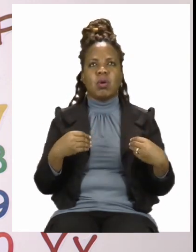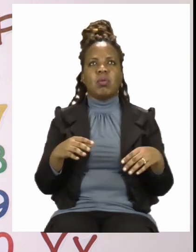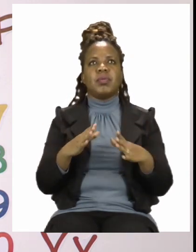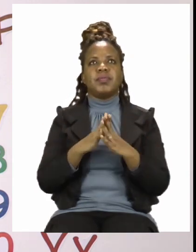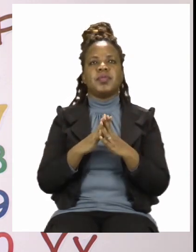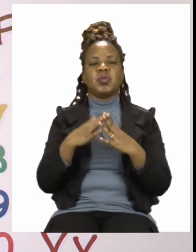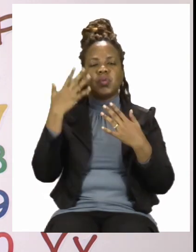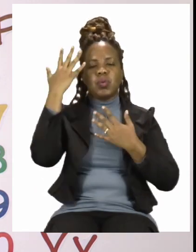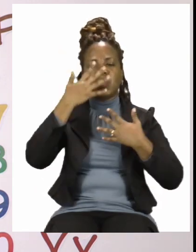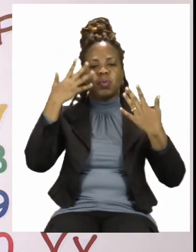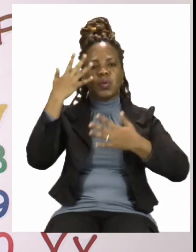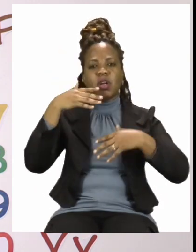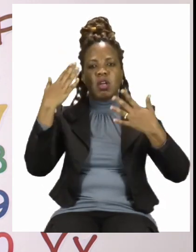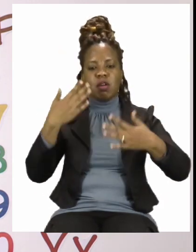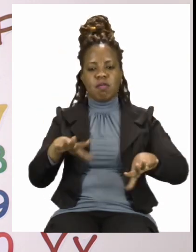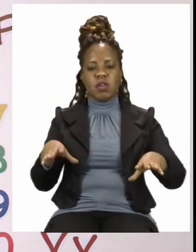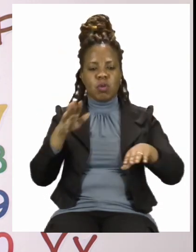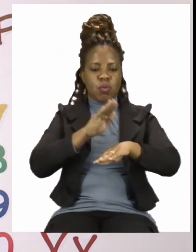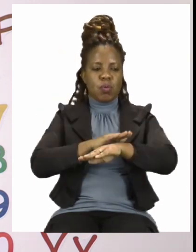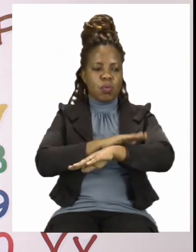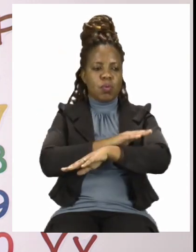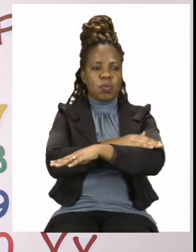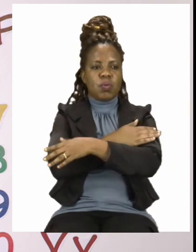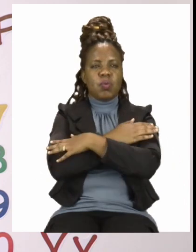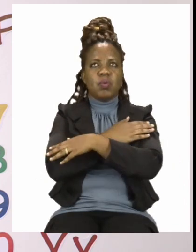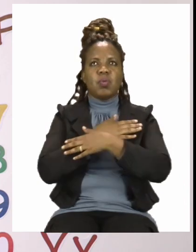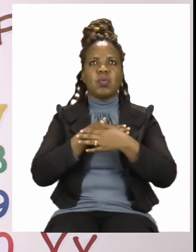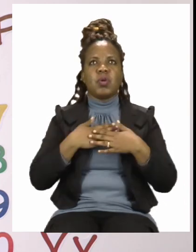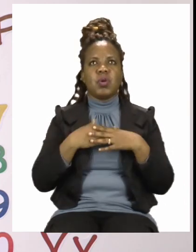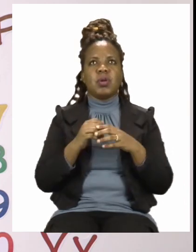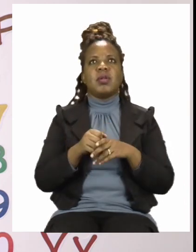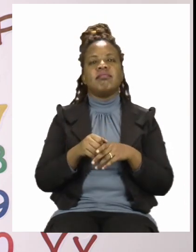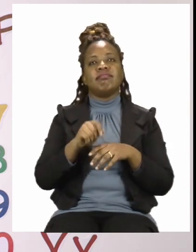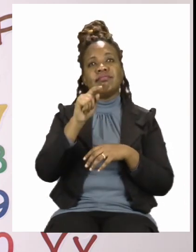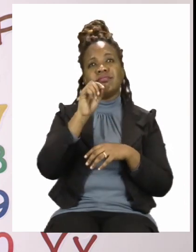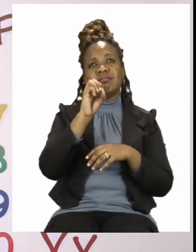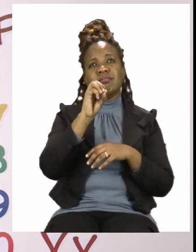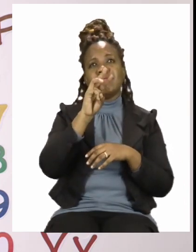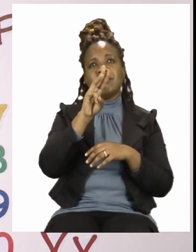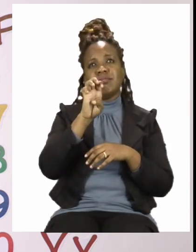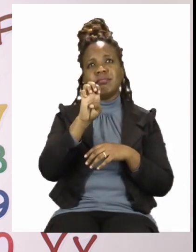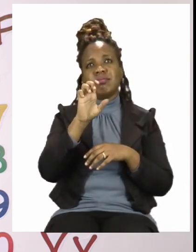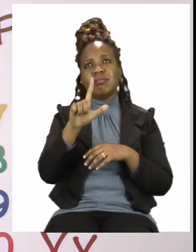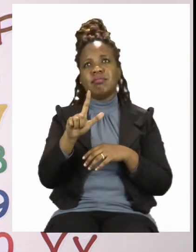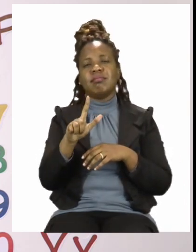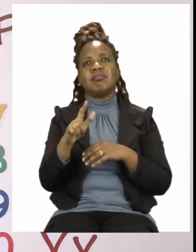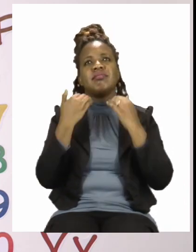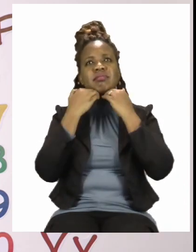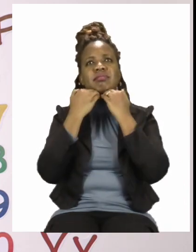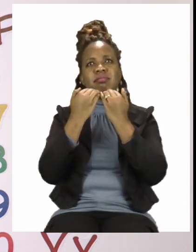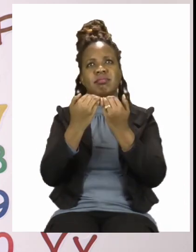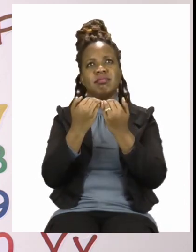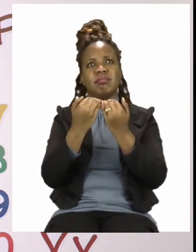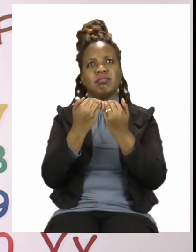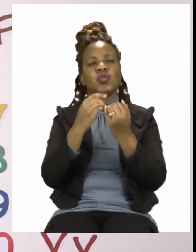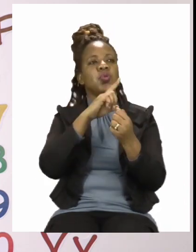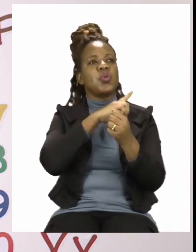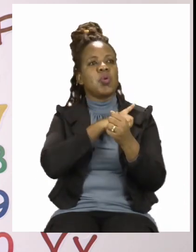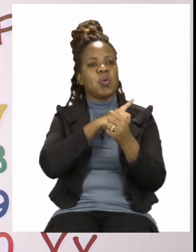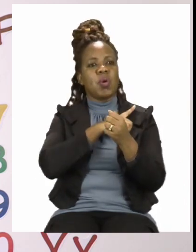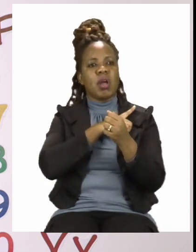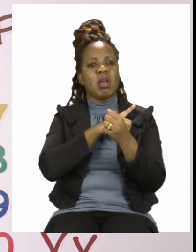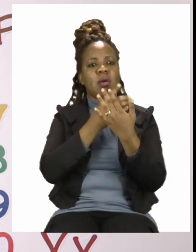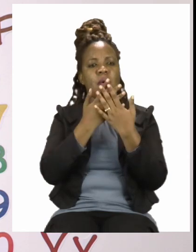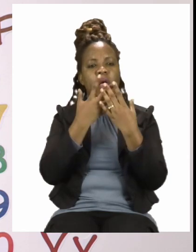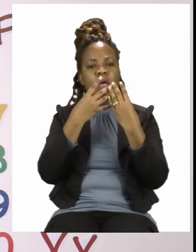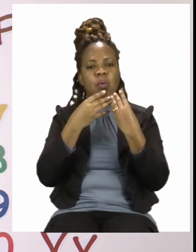done bathing or showering. A towel is very important, boys and girls, because it keeps us dry every time